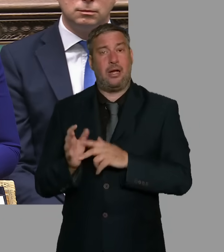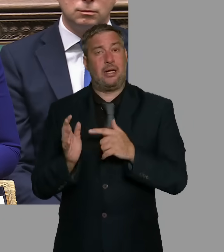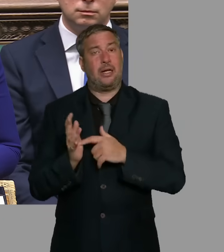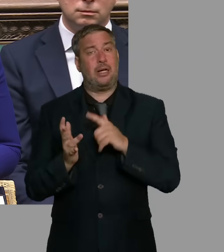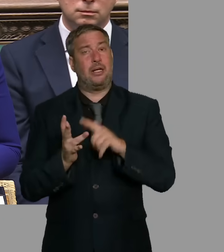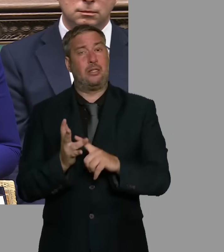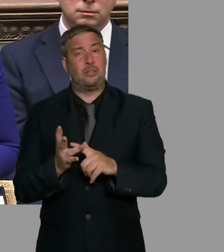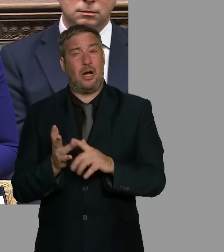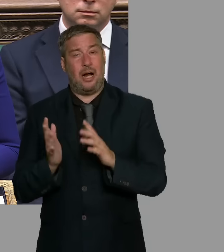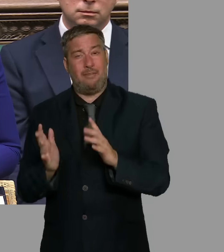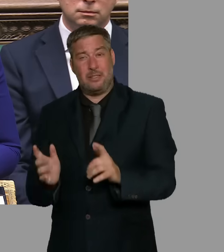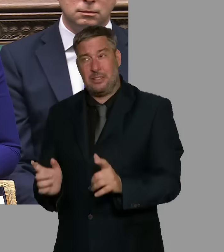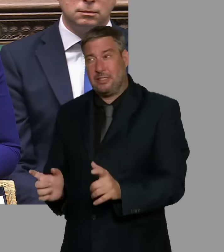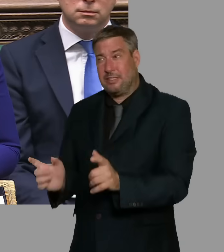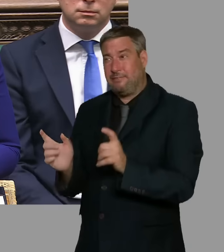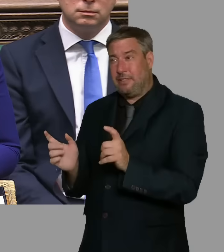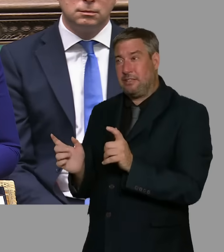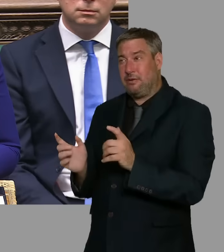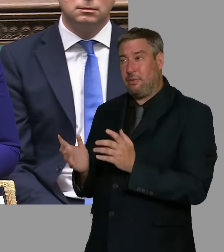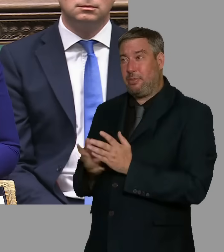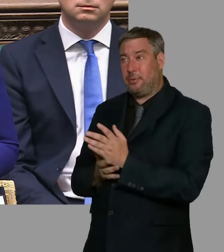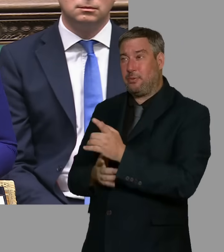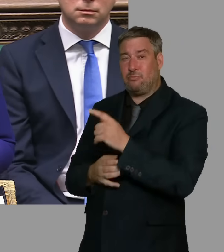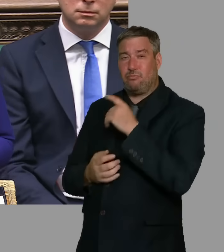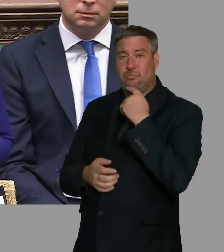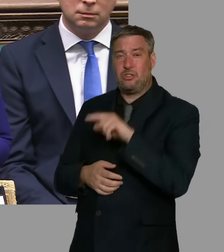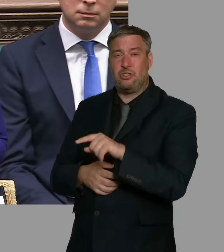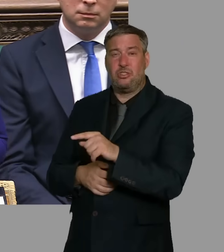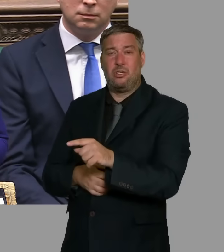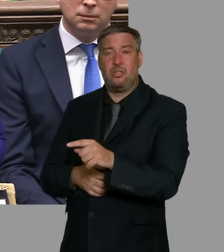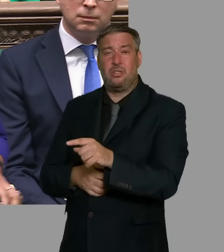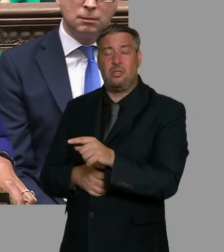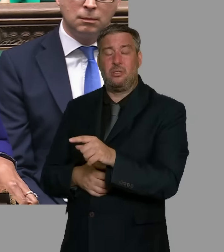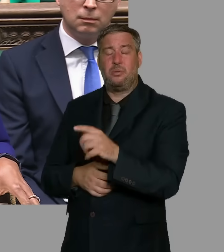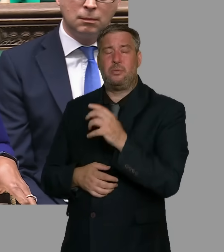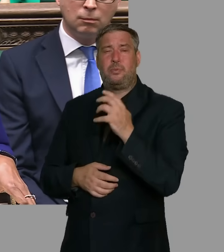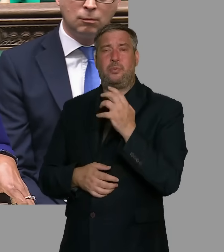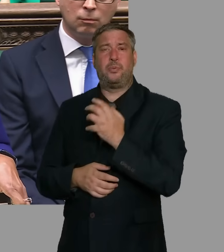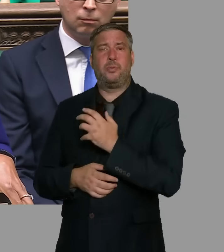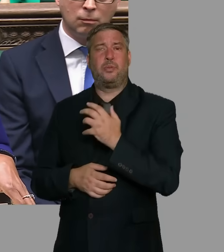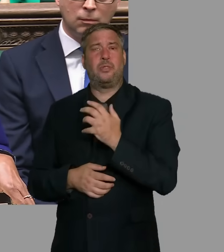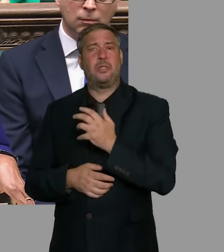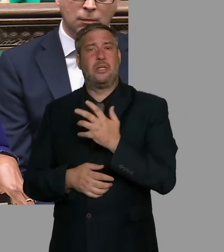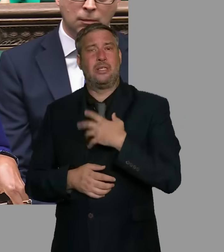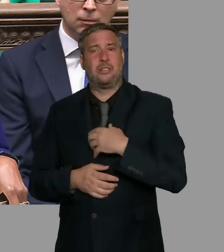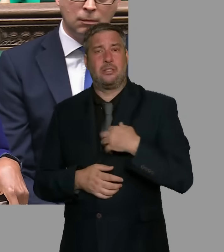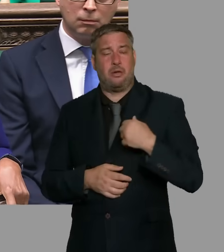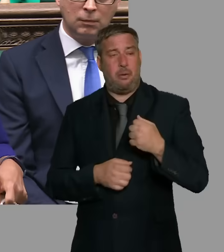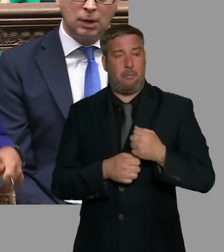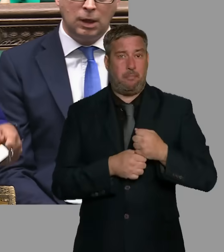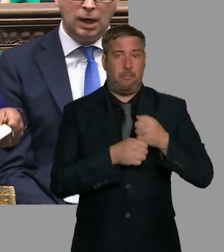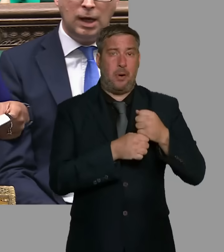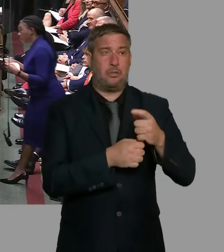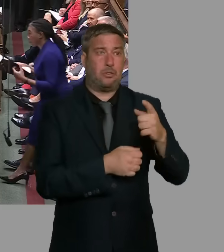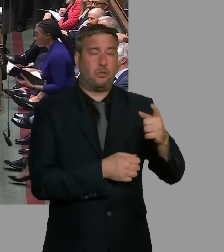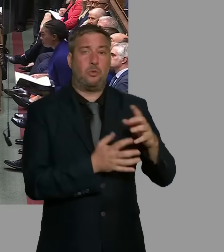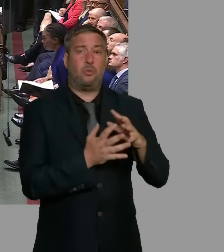this issue and liaising closely with America. Does the Prime Minister have full confidence in Peter